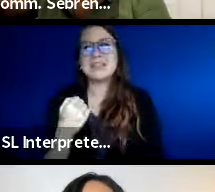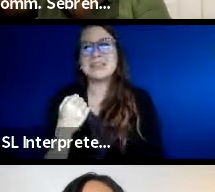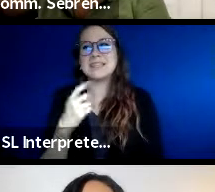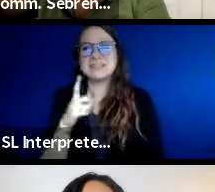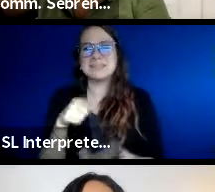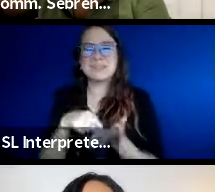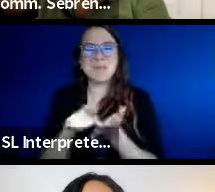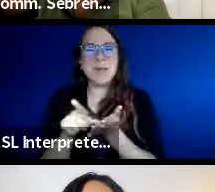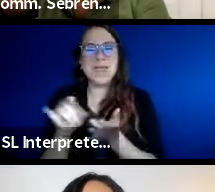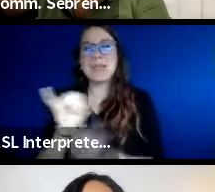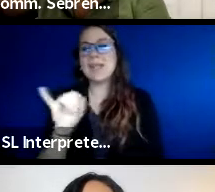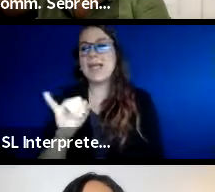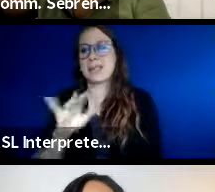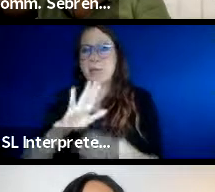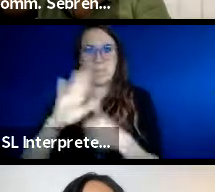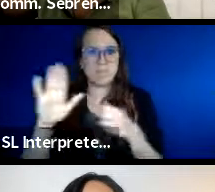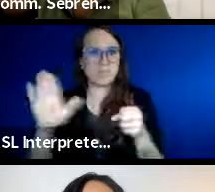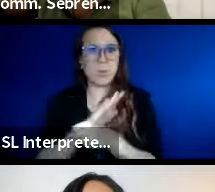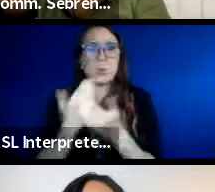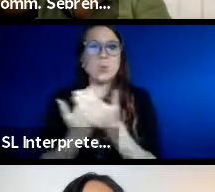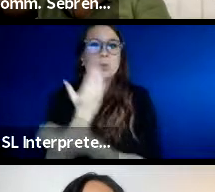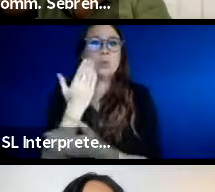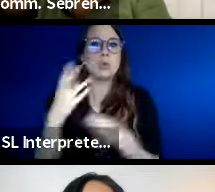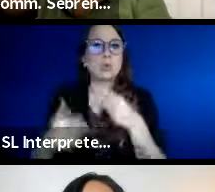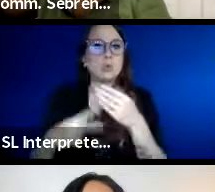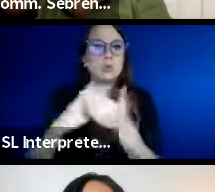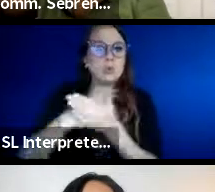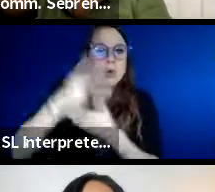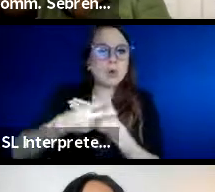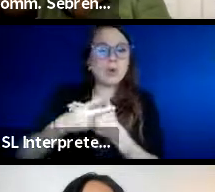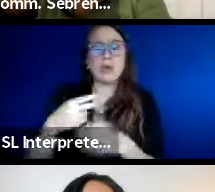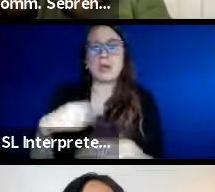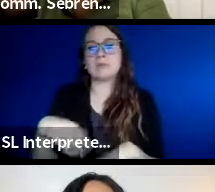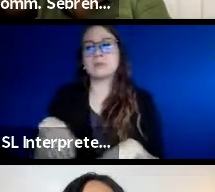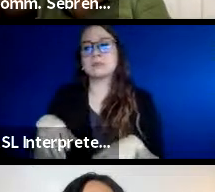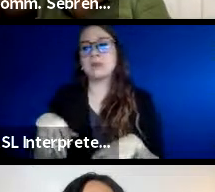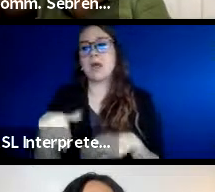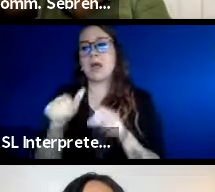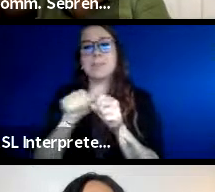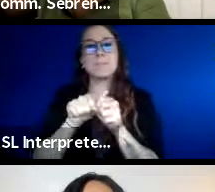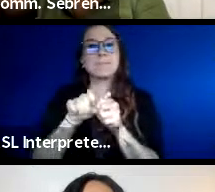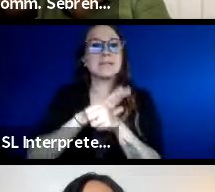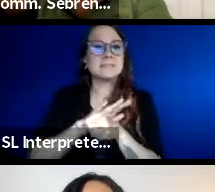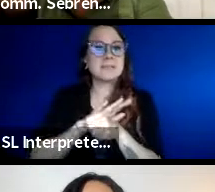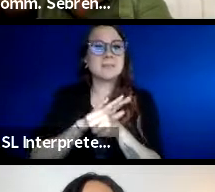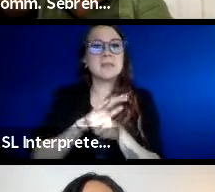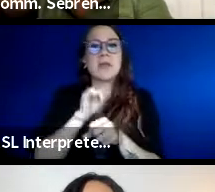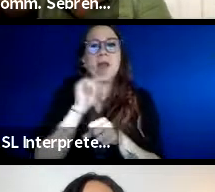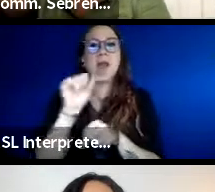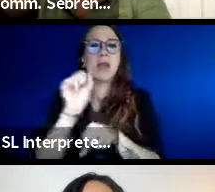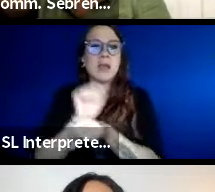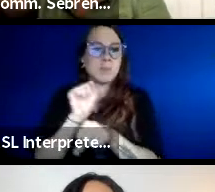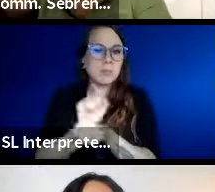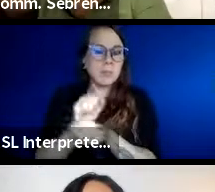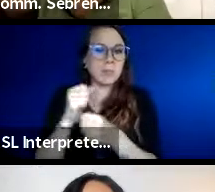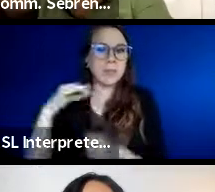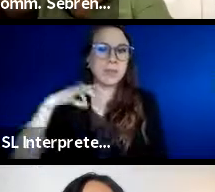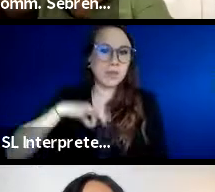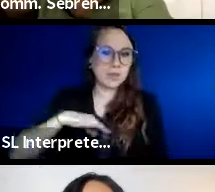pay for, like whole new programs, pandemic unemployment insurance, extension of benefits, not having